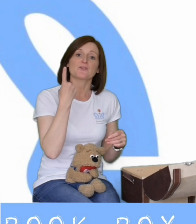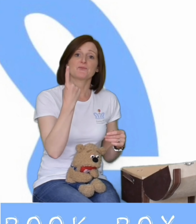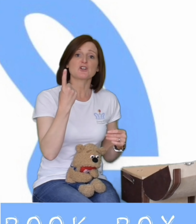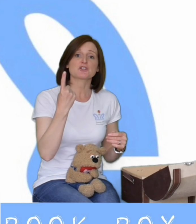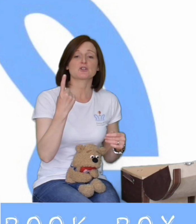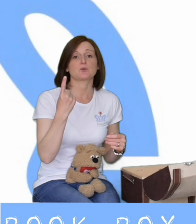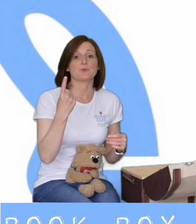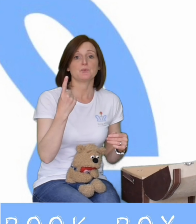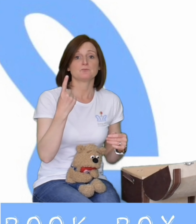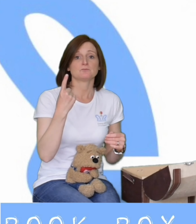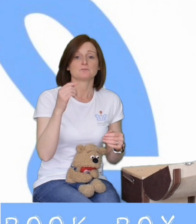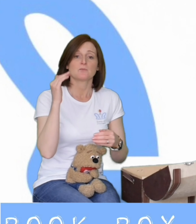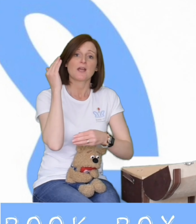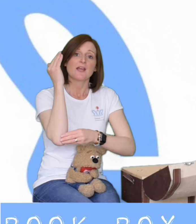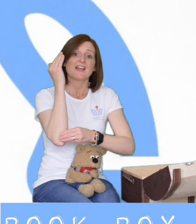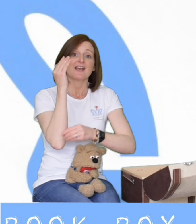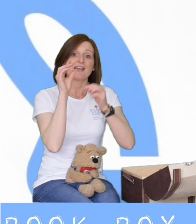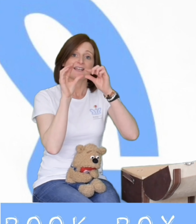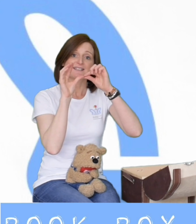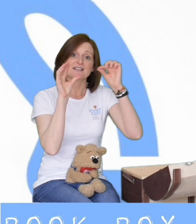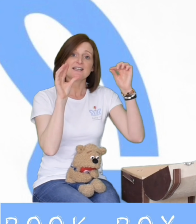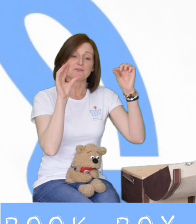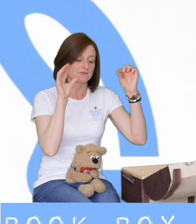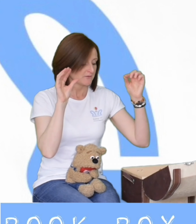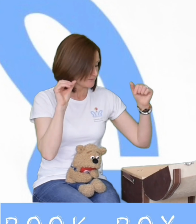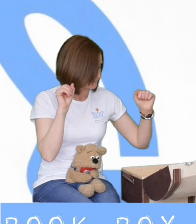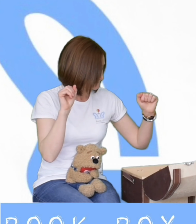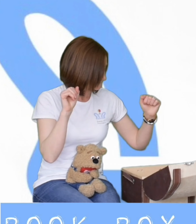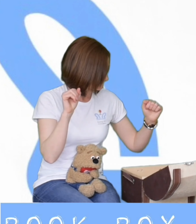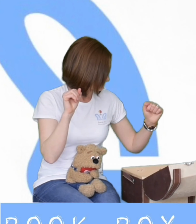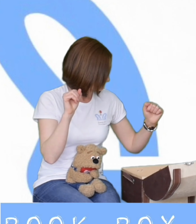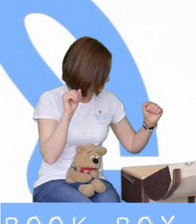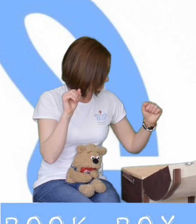So our first clue is a leaf.